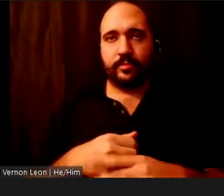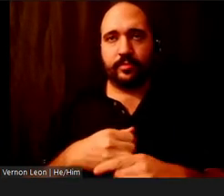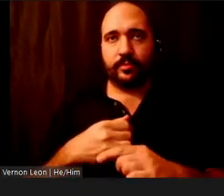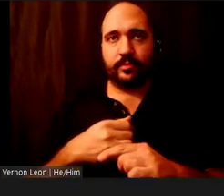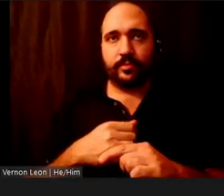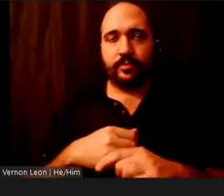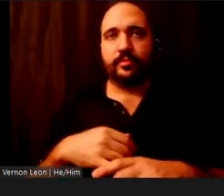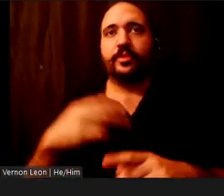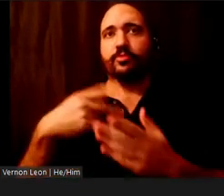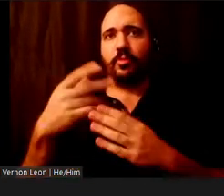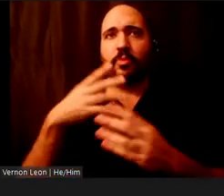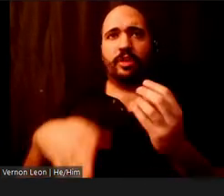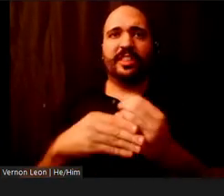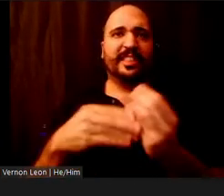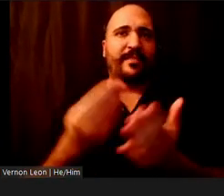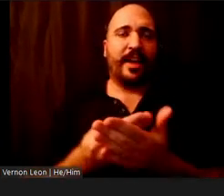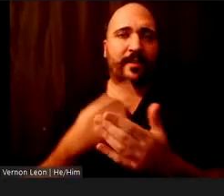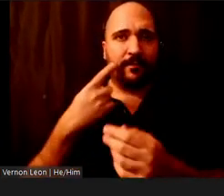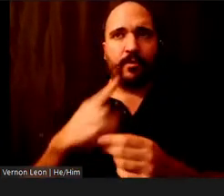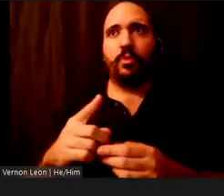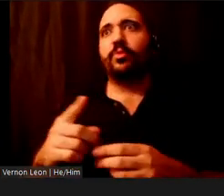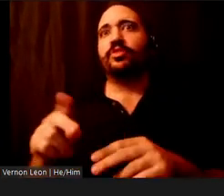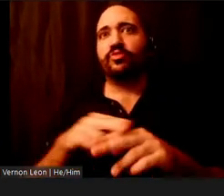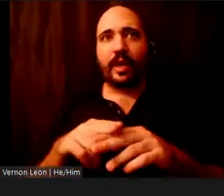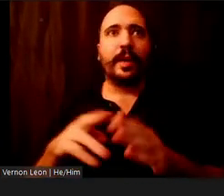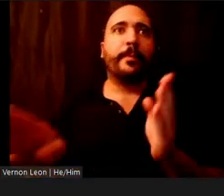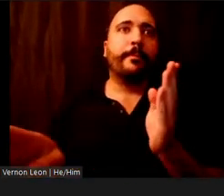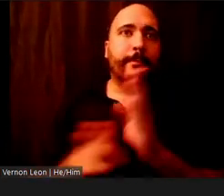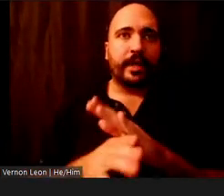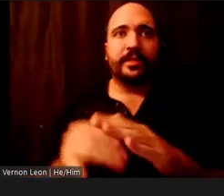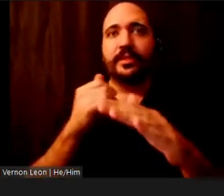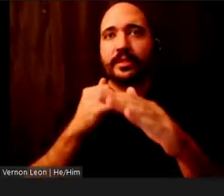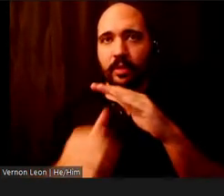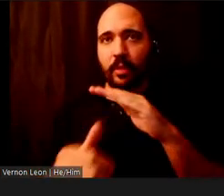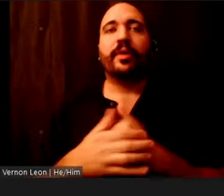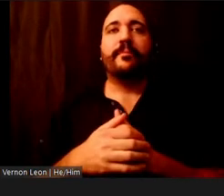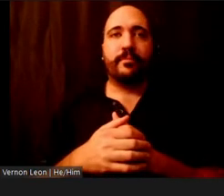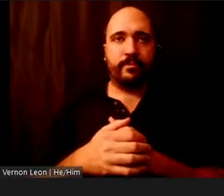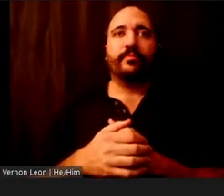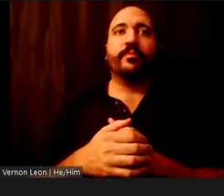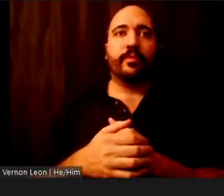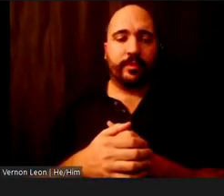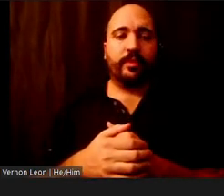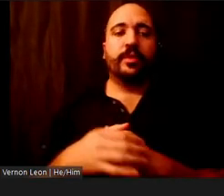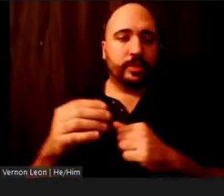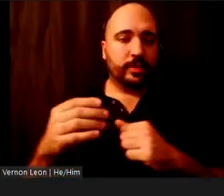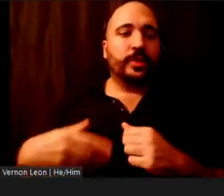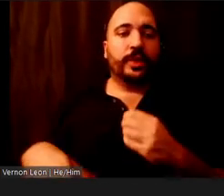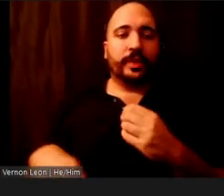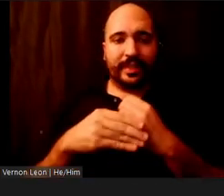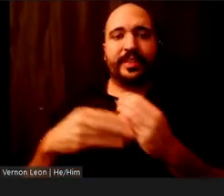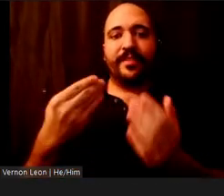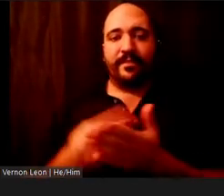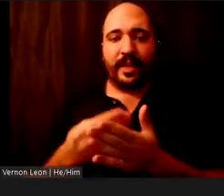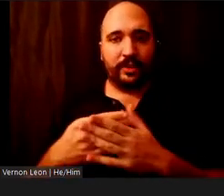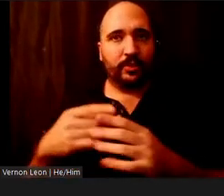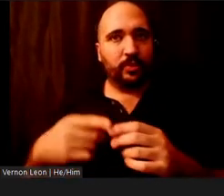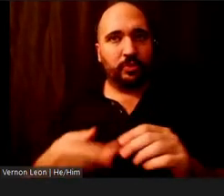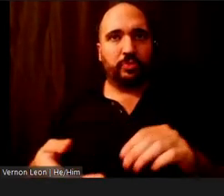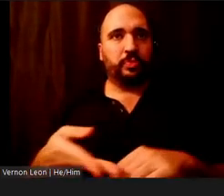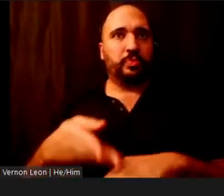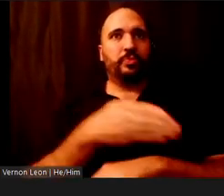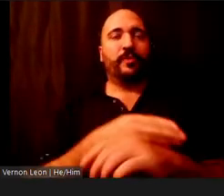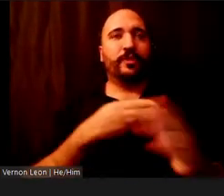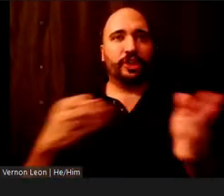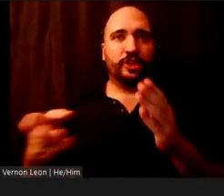buses, funding the MTA Capital Program, which includes many projects to improve and expand subway, bus, and commuter rail service. This would benefit